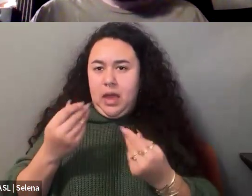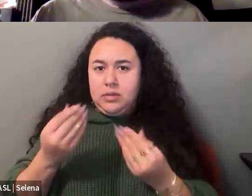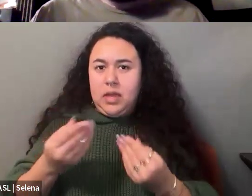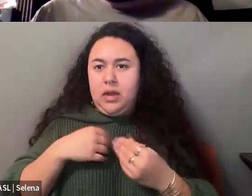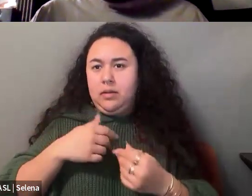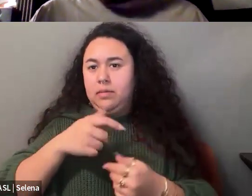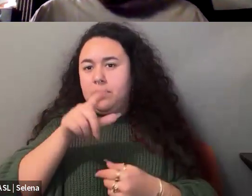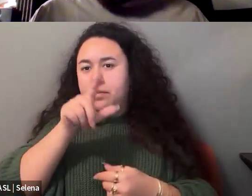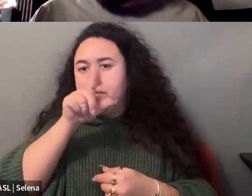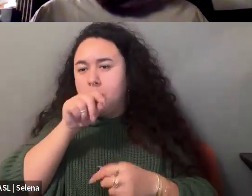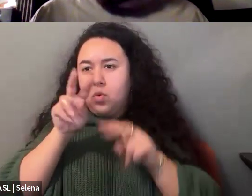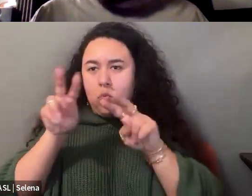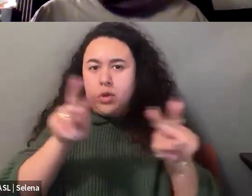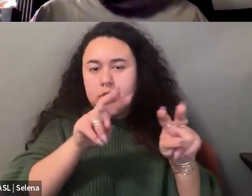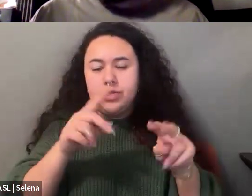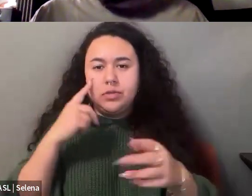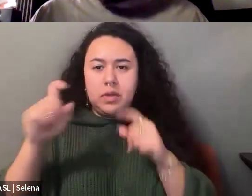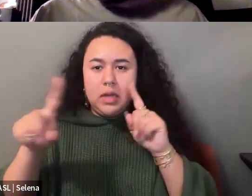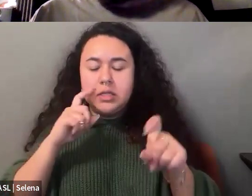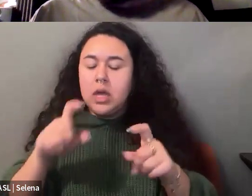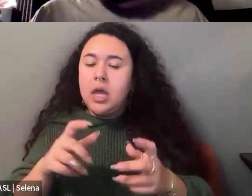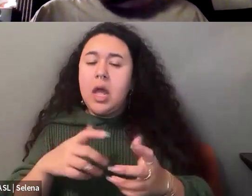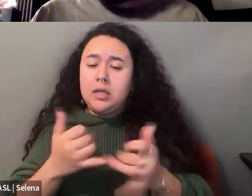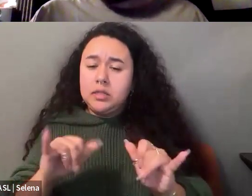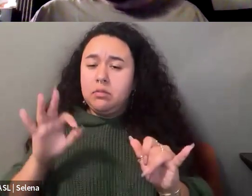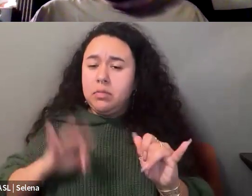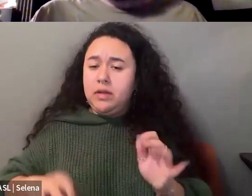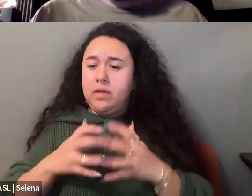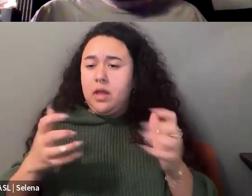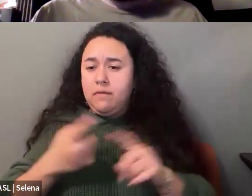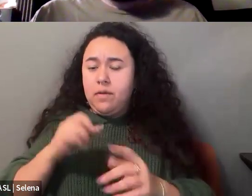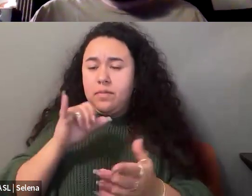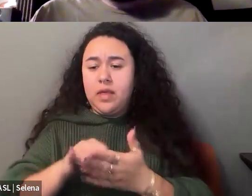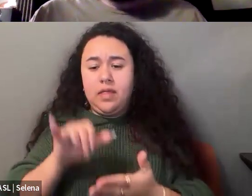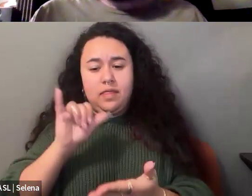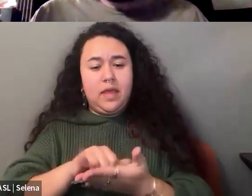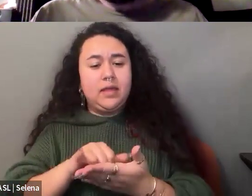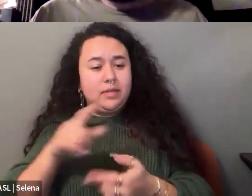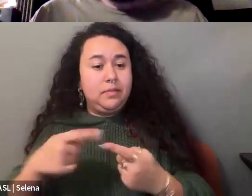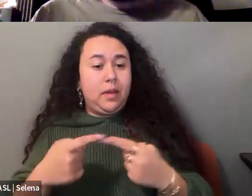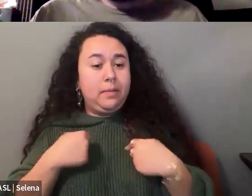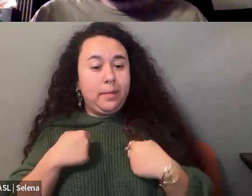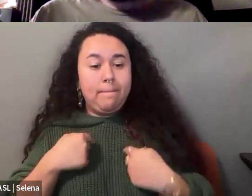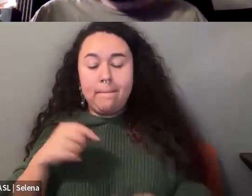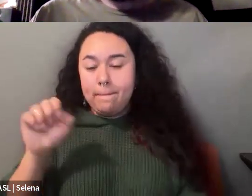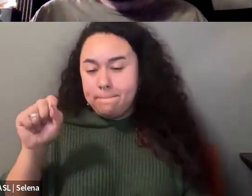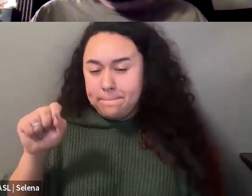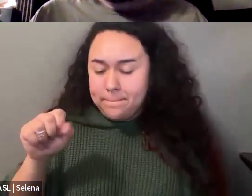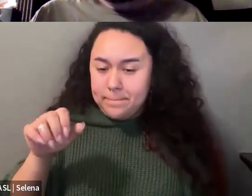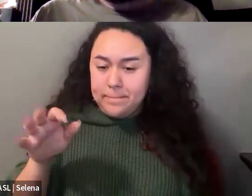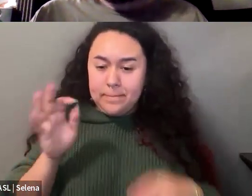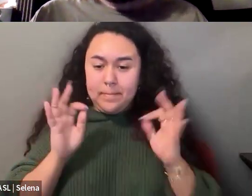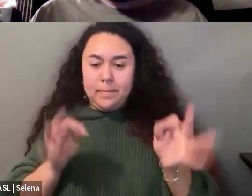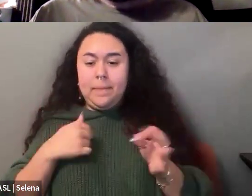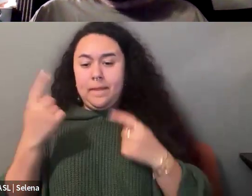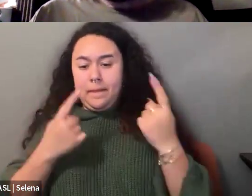get quite a bit out of it. Um, so yeah, I guess that's a bit about me. Yeah, absolutely. I'm